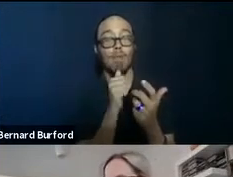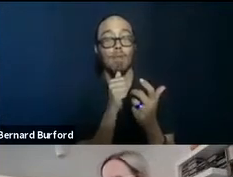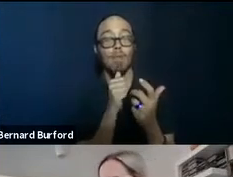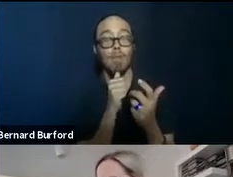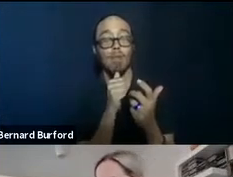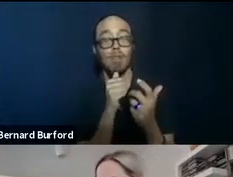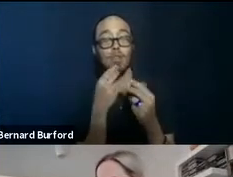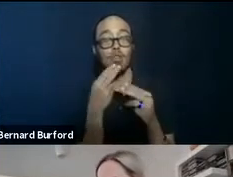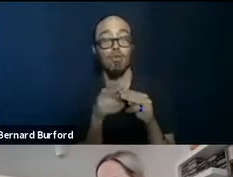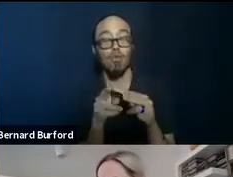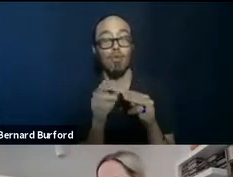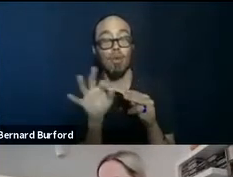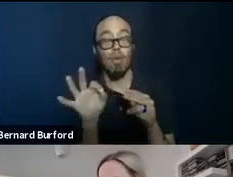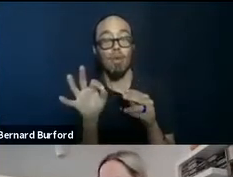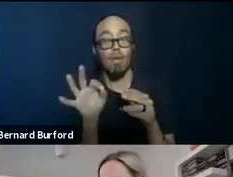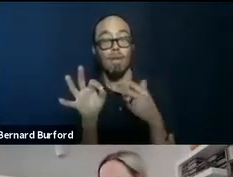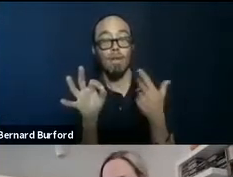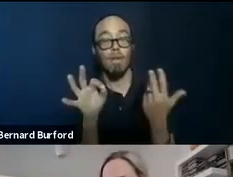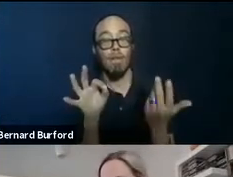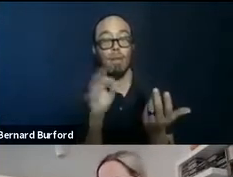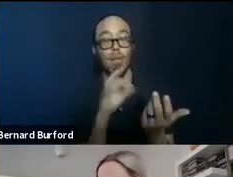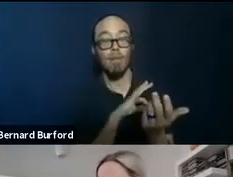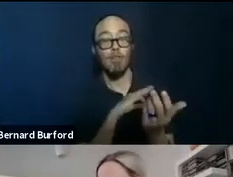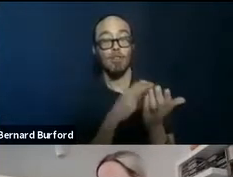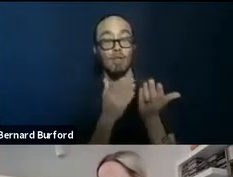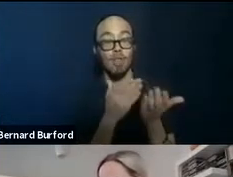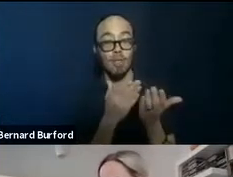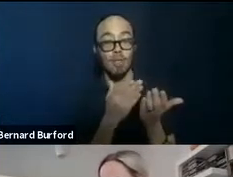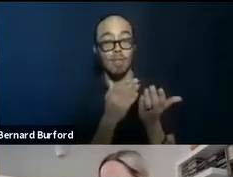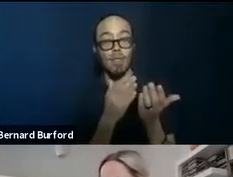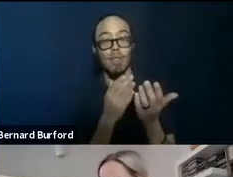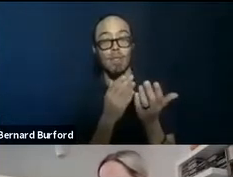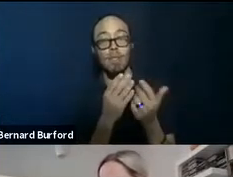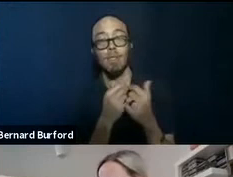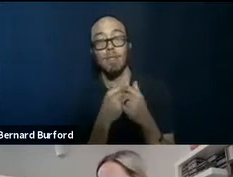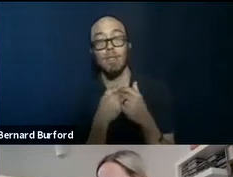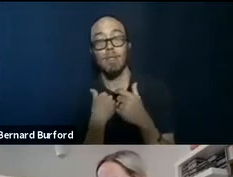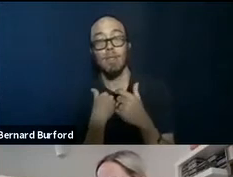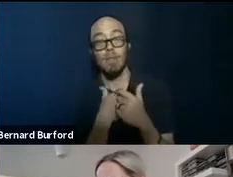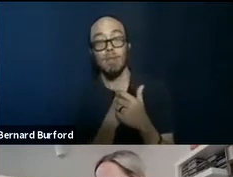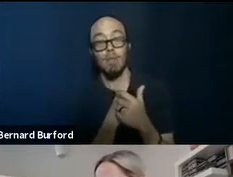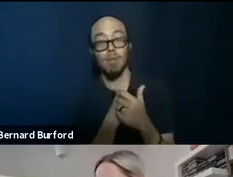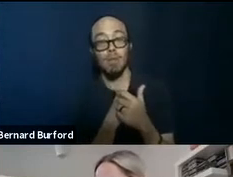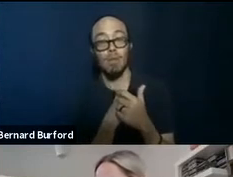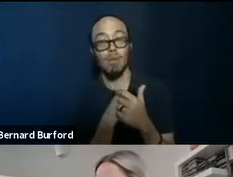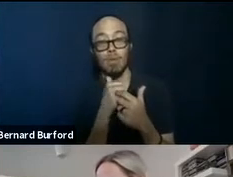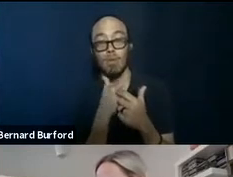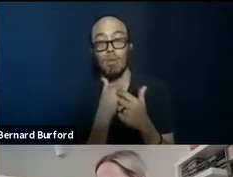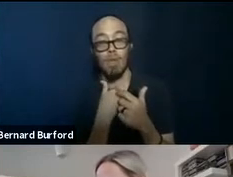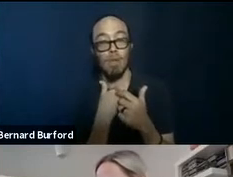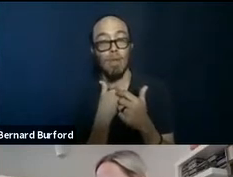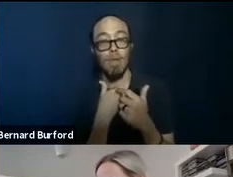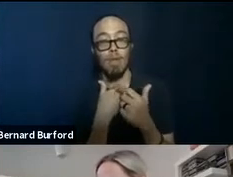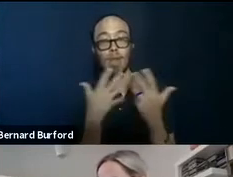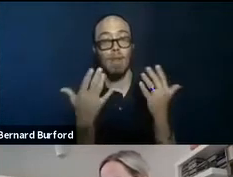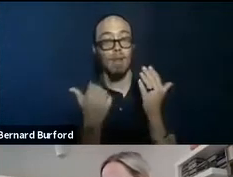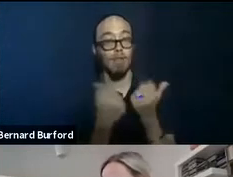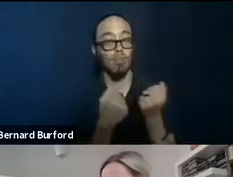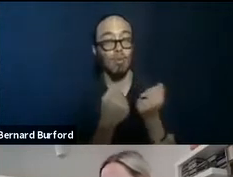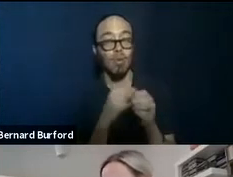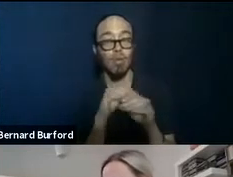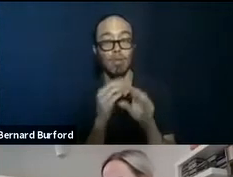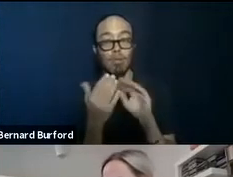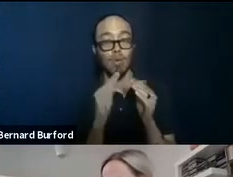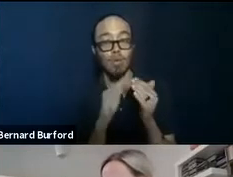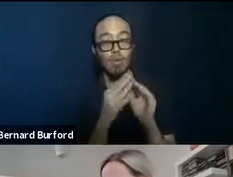of rehabilitation services, but now by this support of rehabilitation in the community, children